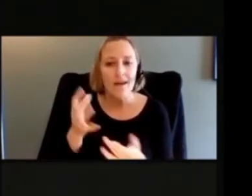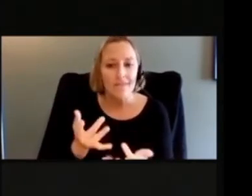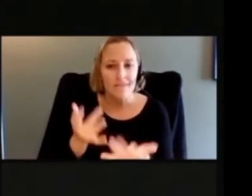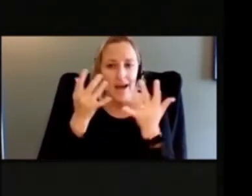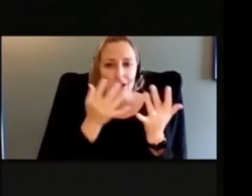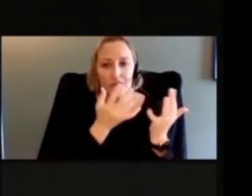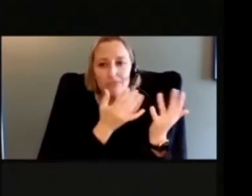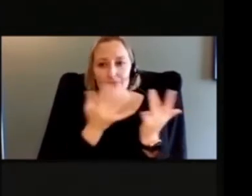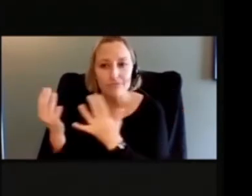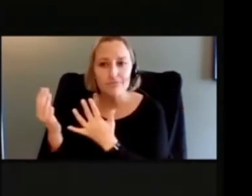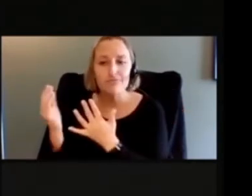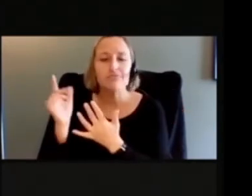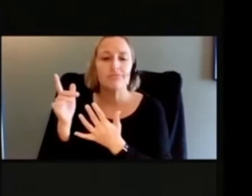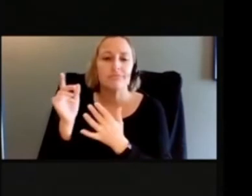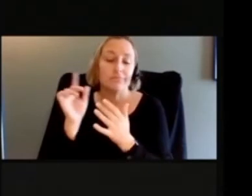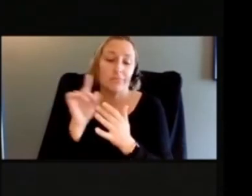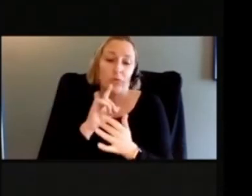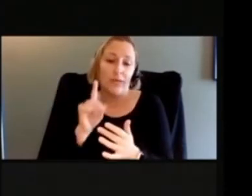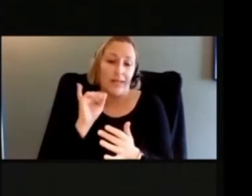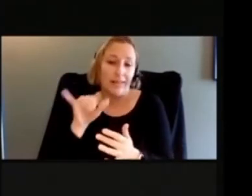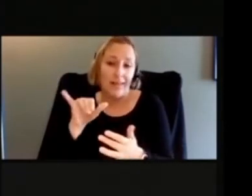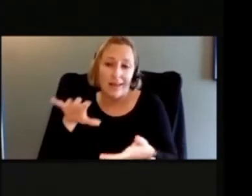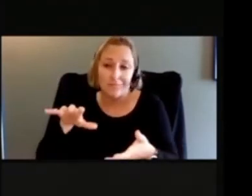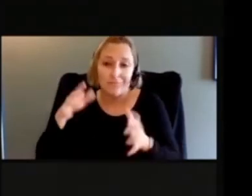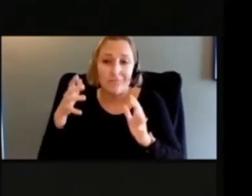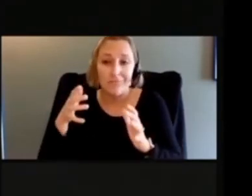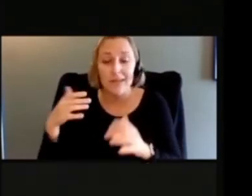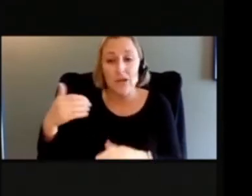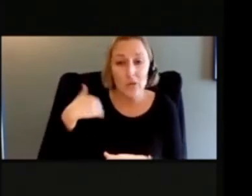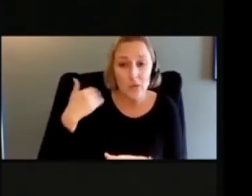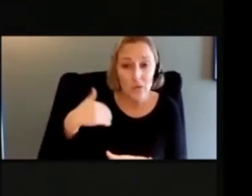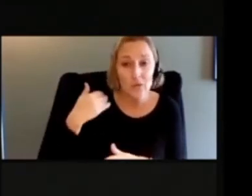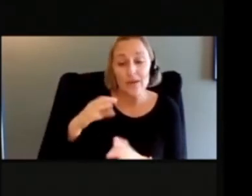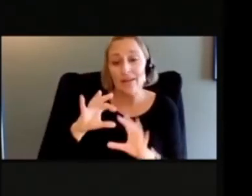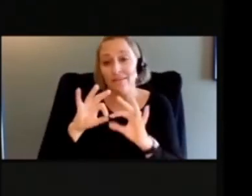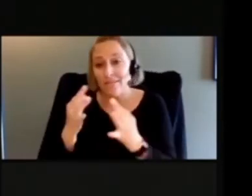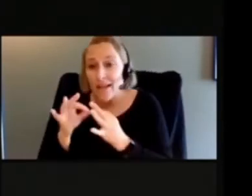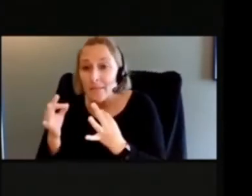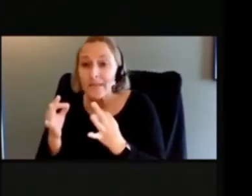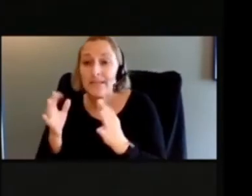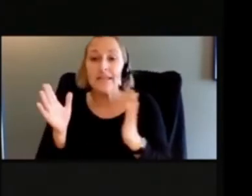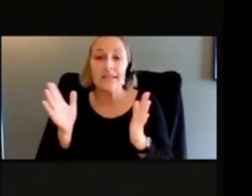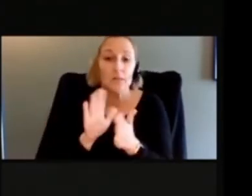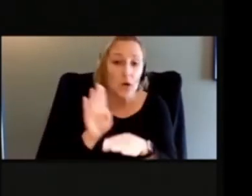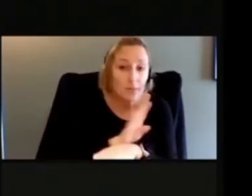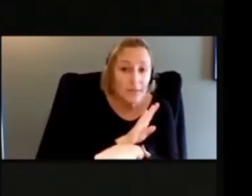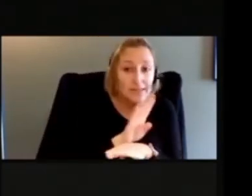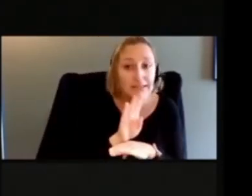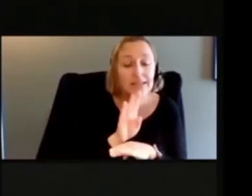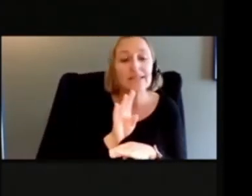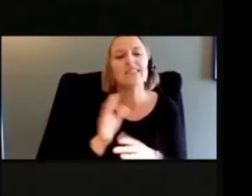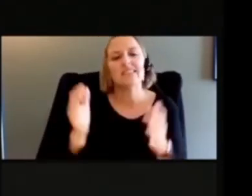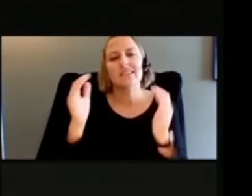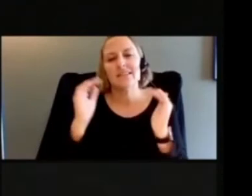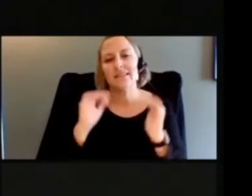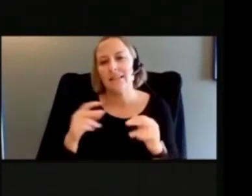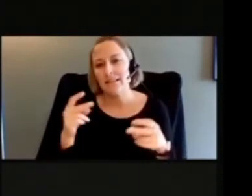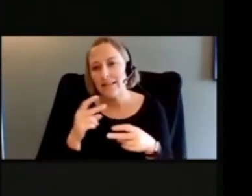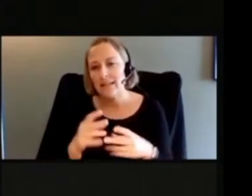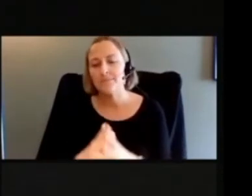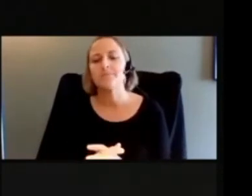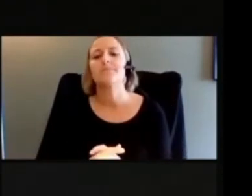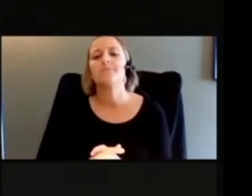had, not only on youth and families, but also on small business owners. Next slide, please.